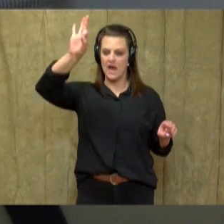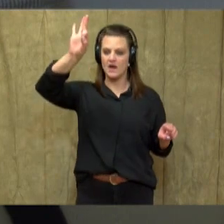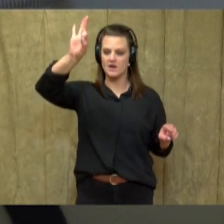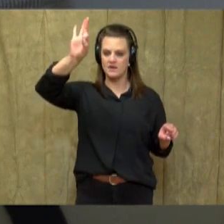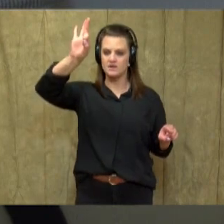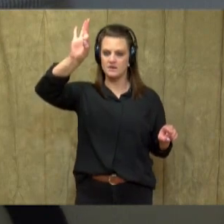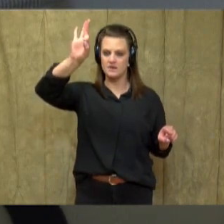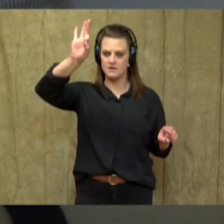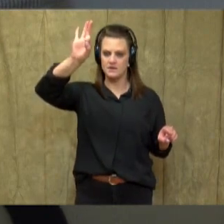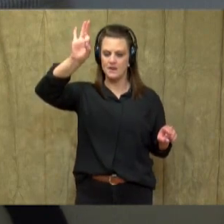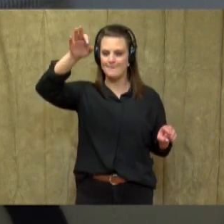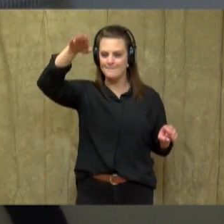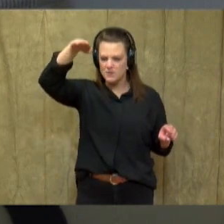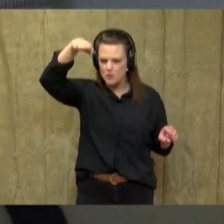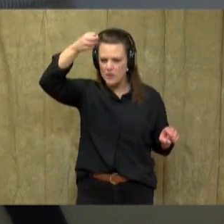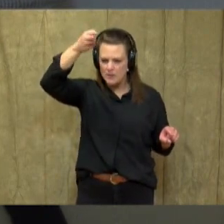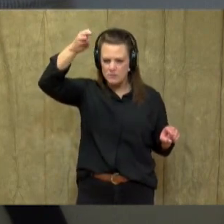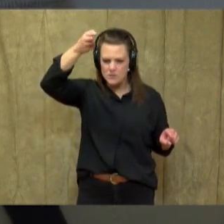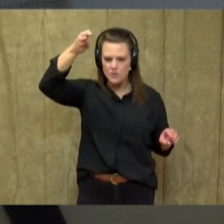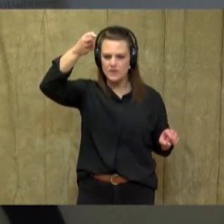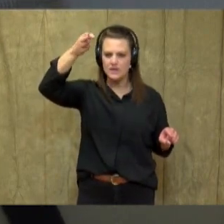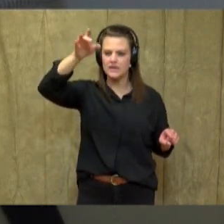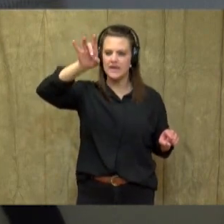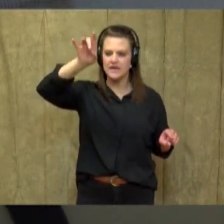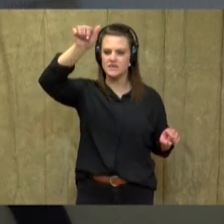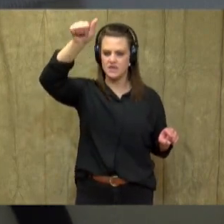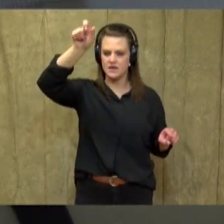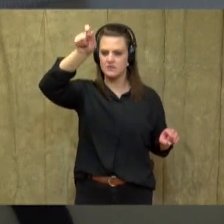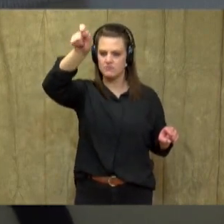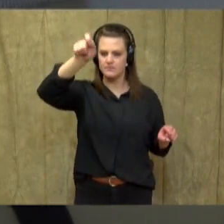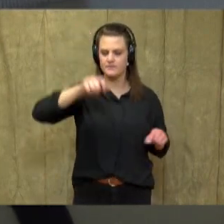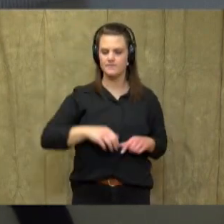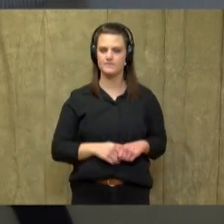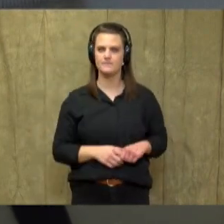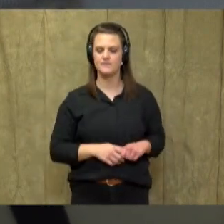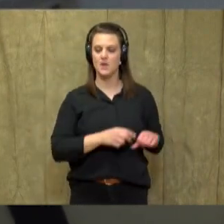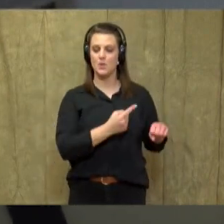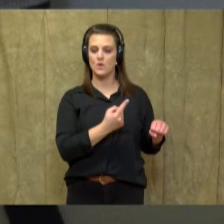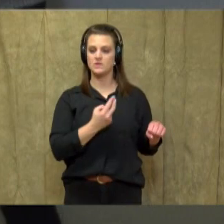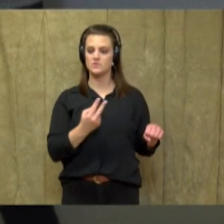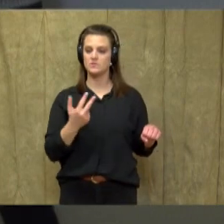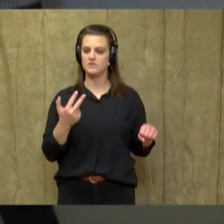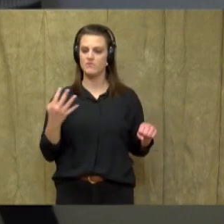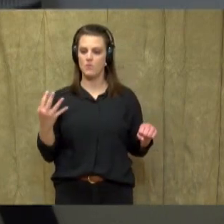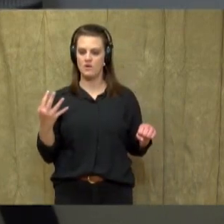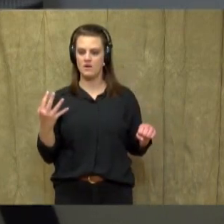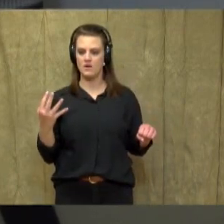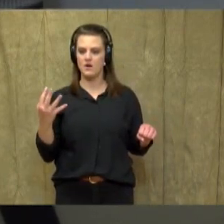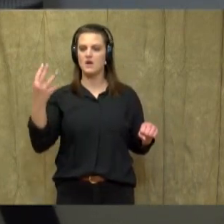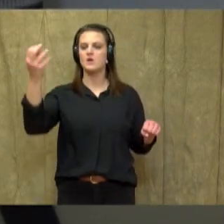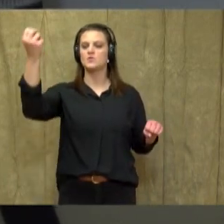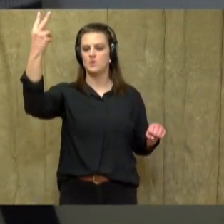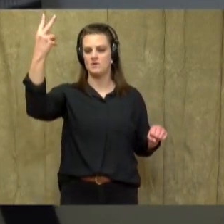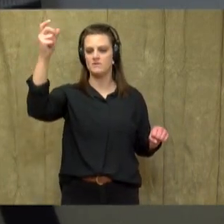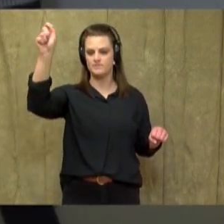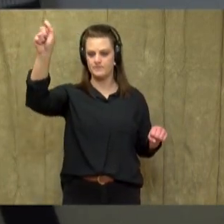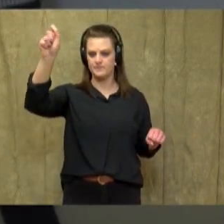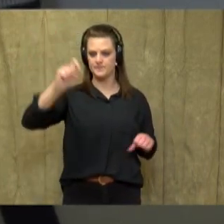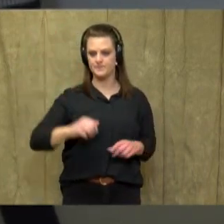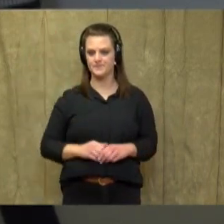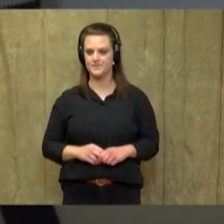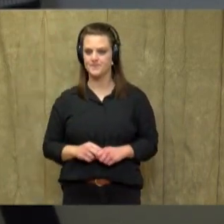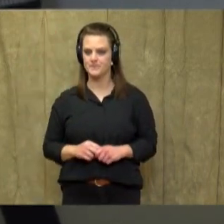can put it right there in between the 8 and the 10, and then over 4 up to the 12. If I do